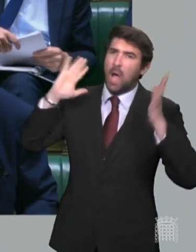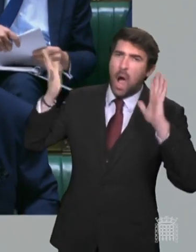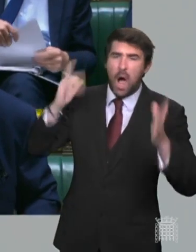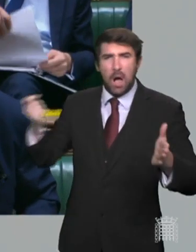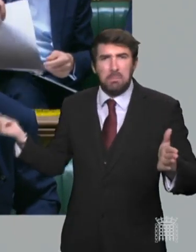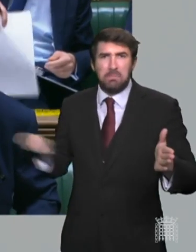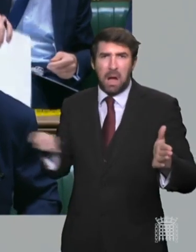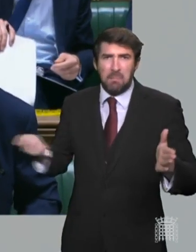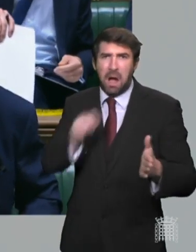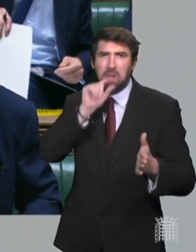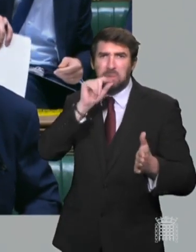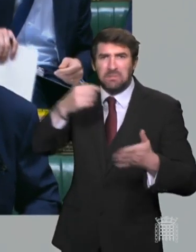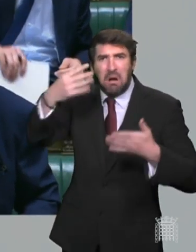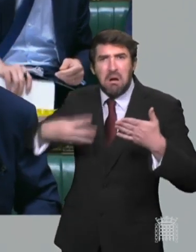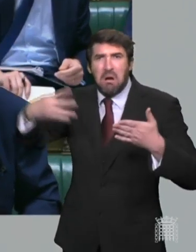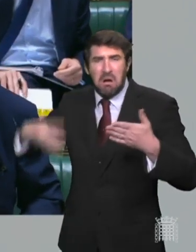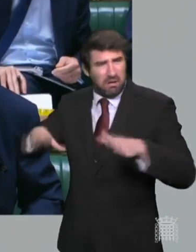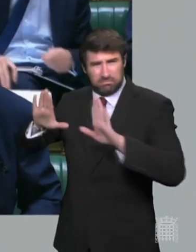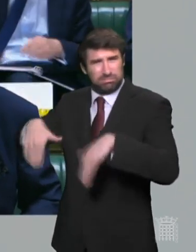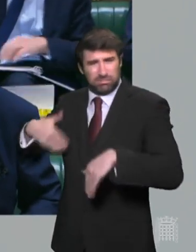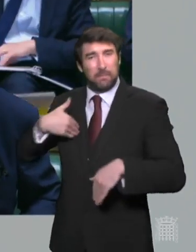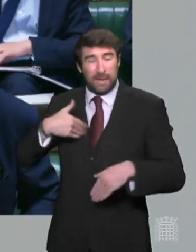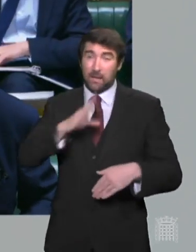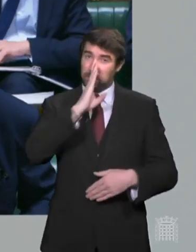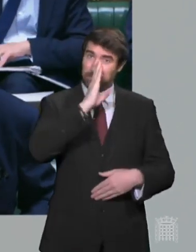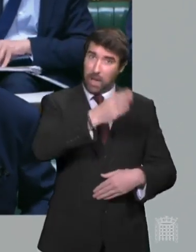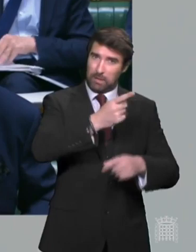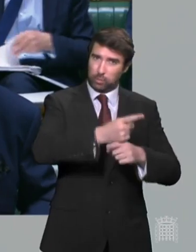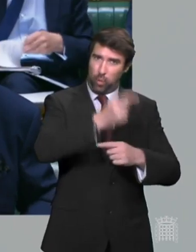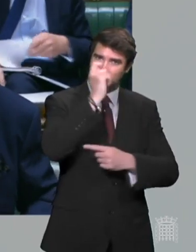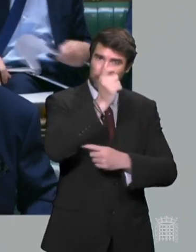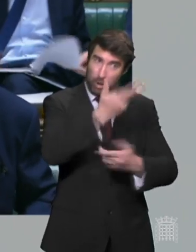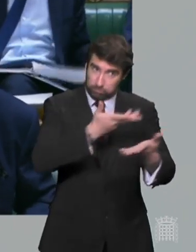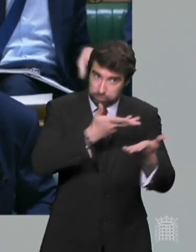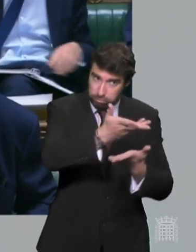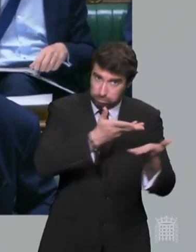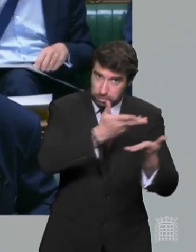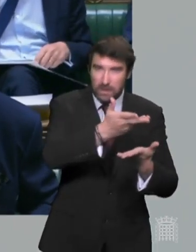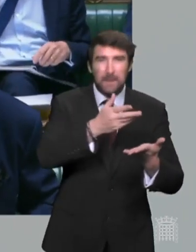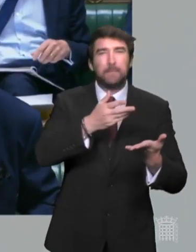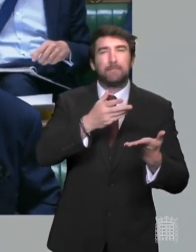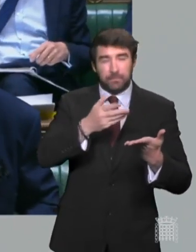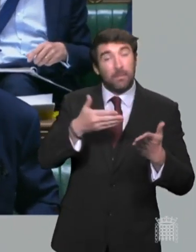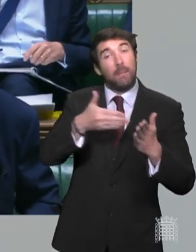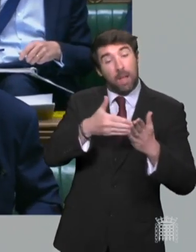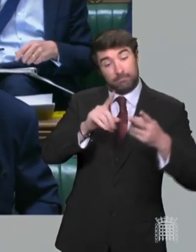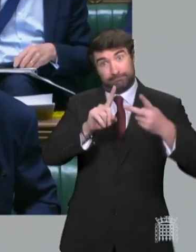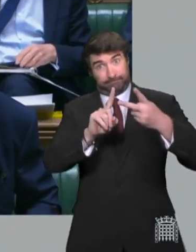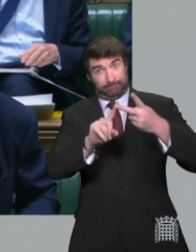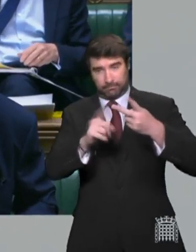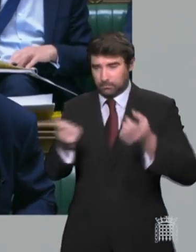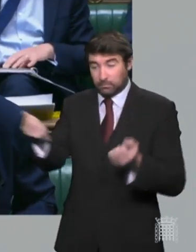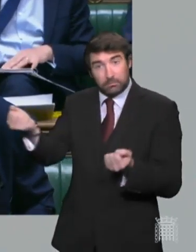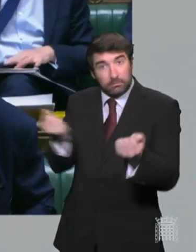my right honourable friend the Secretary of State has already said, we recognise this issue. This is not a Brexit issue. Otherwise, we wouldn't be seeing